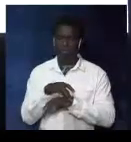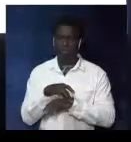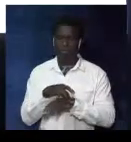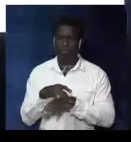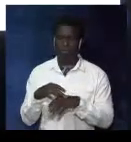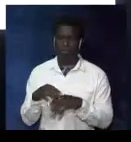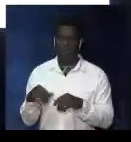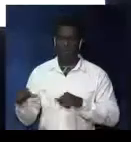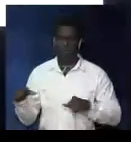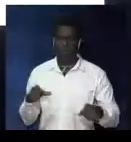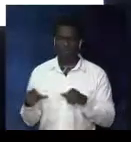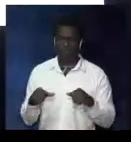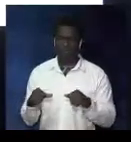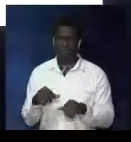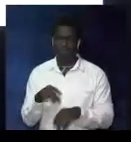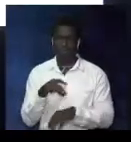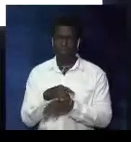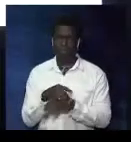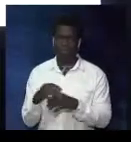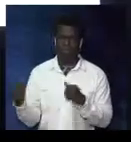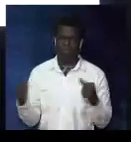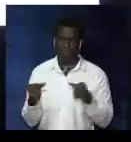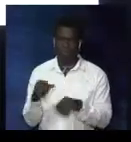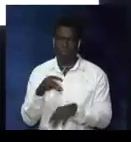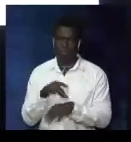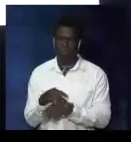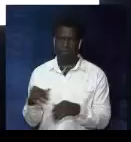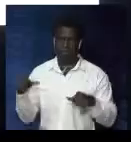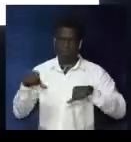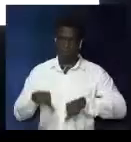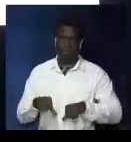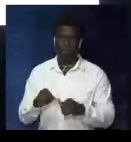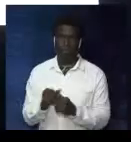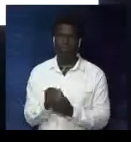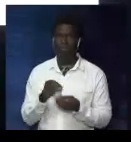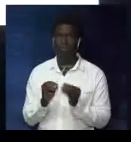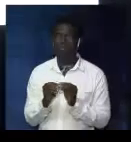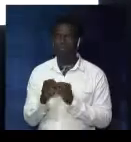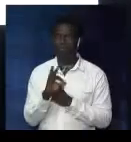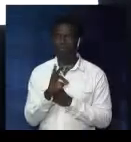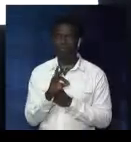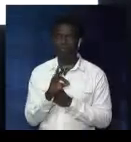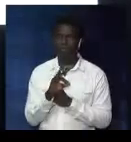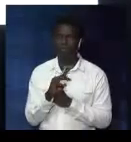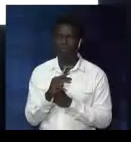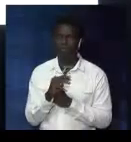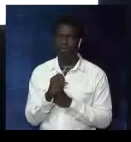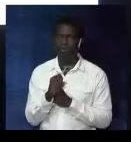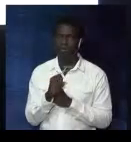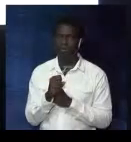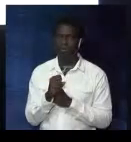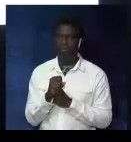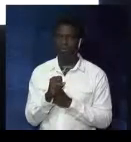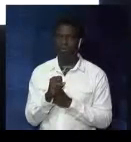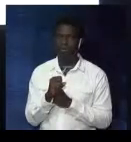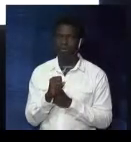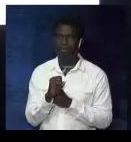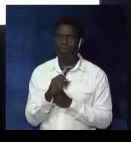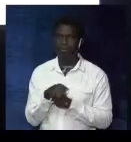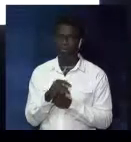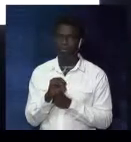F-cake. That is from Uncle Popo's class. Yep. Number 9, Mississippi.